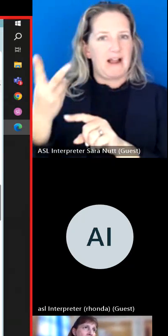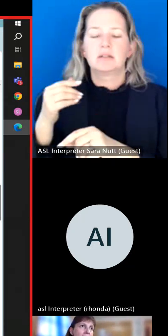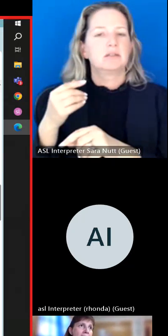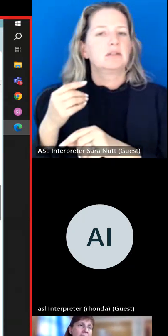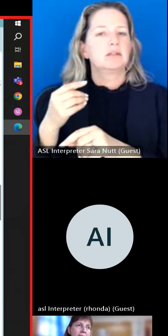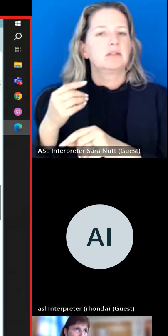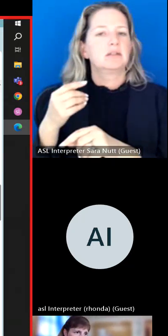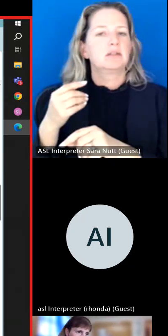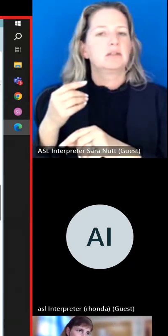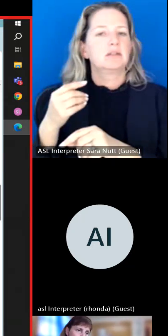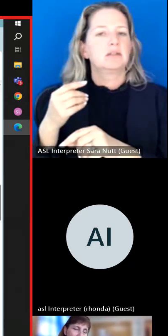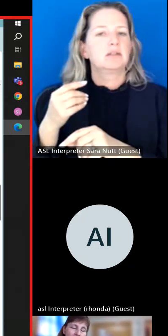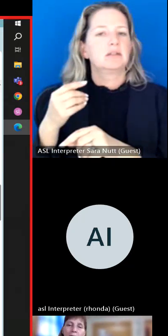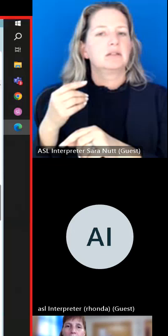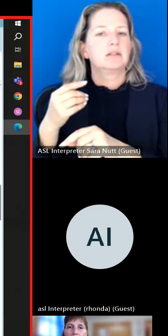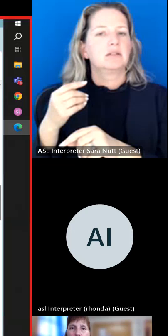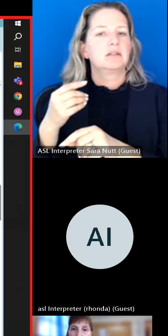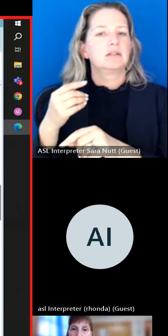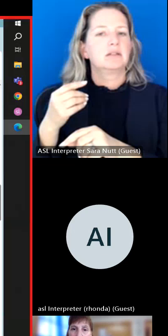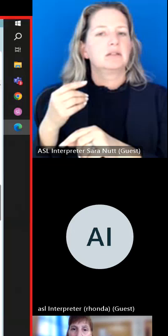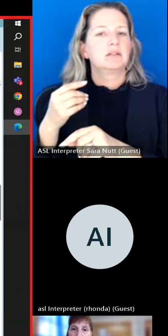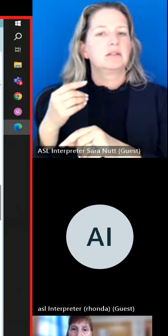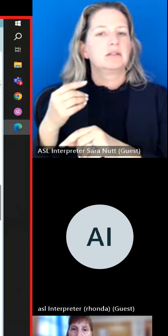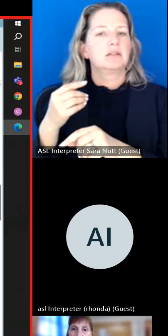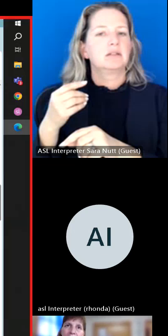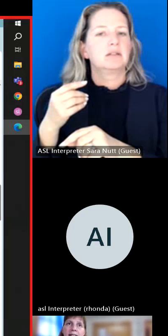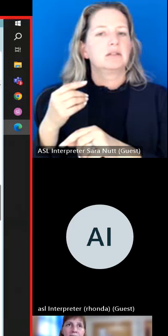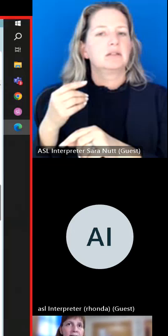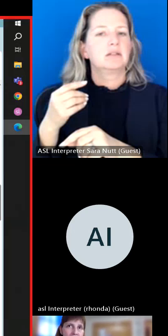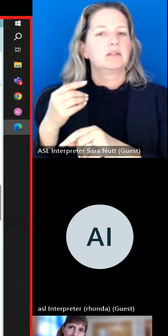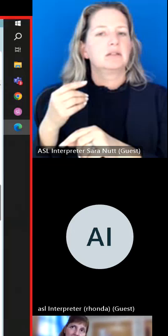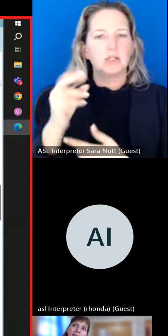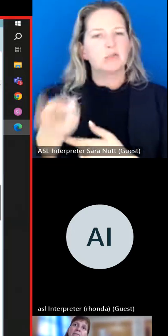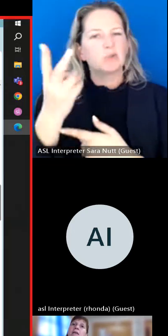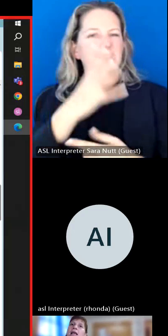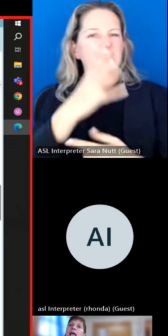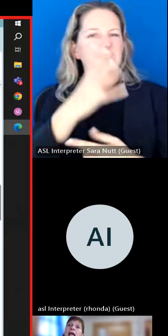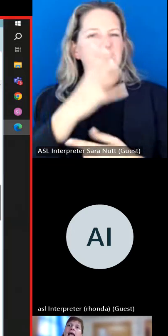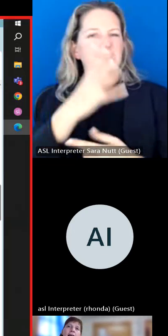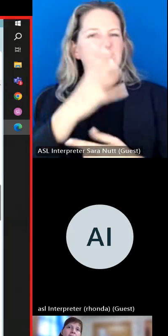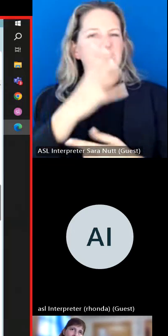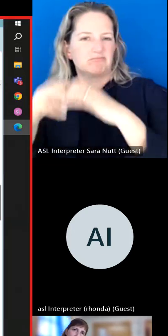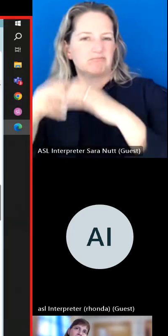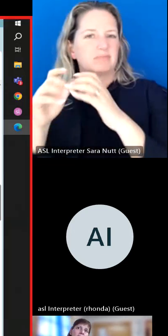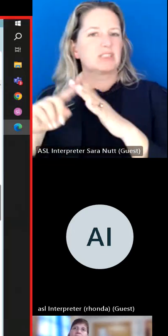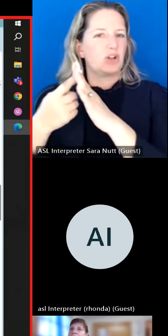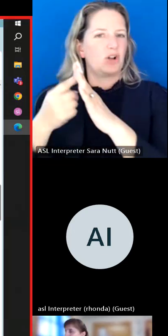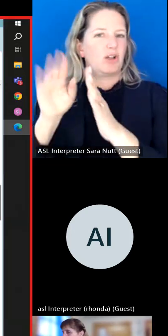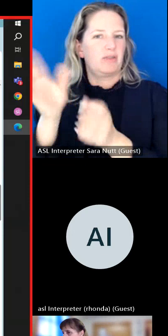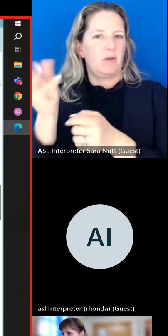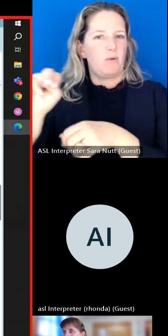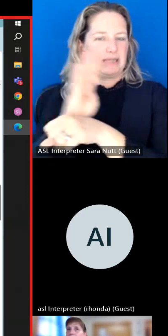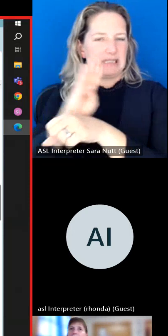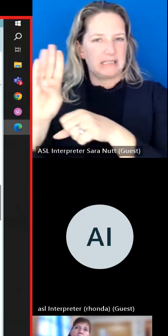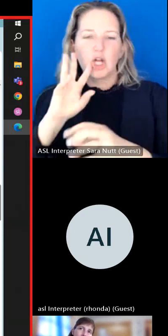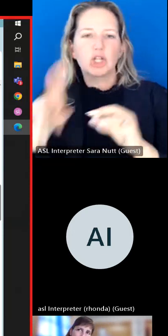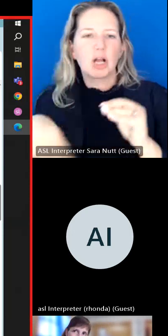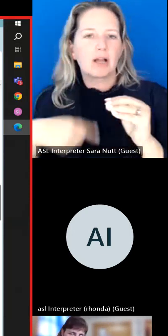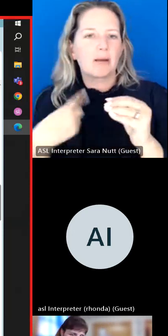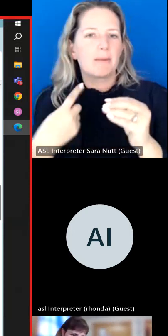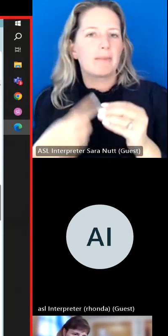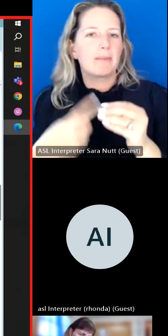sisters, and they talk about using storytelling in business settings. And they suggest that you